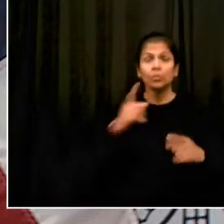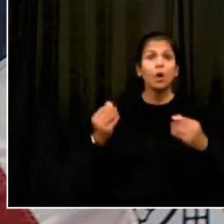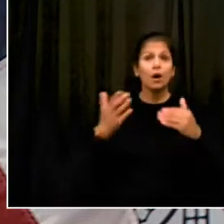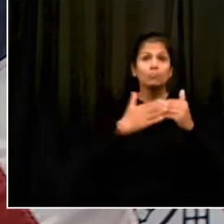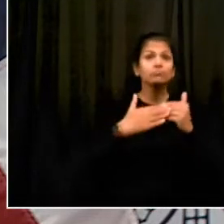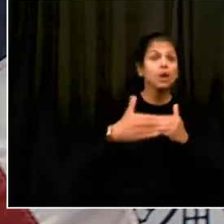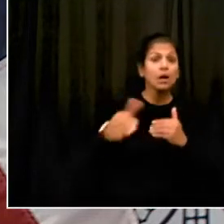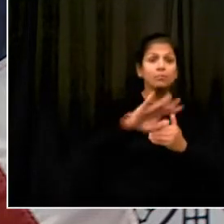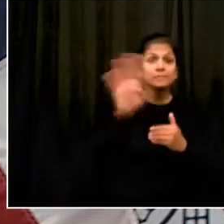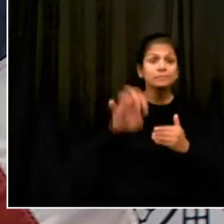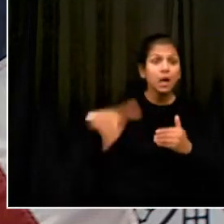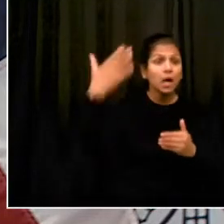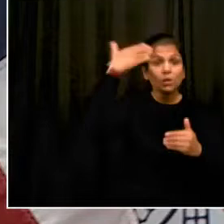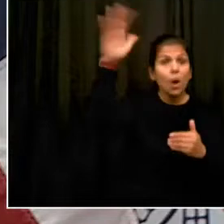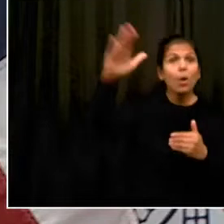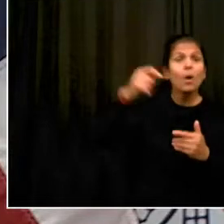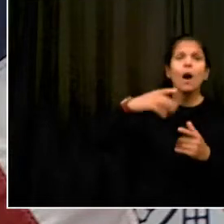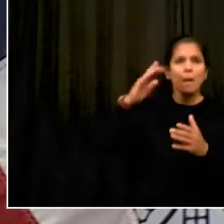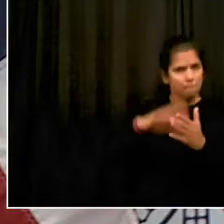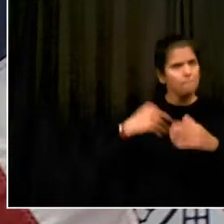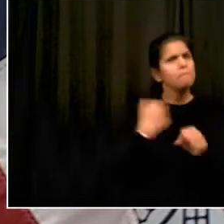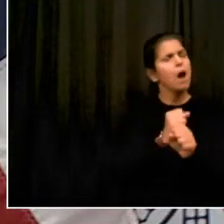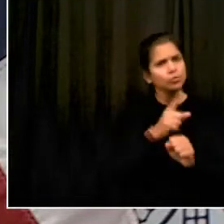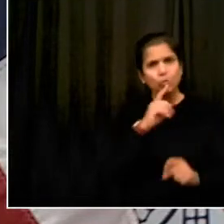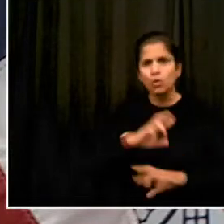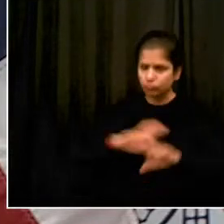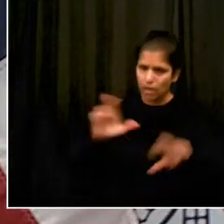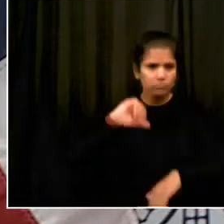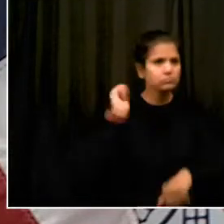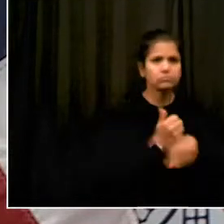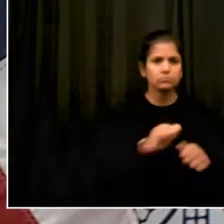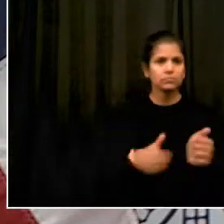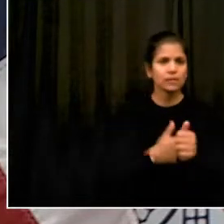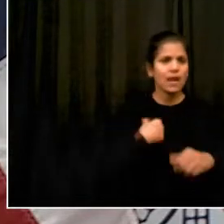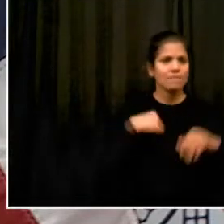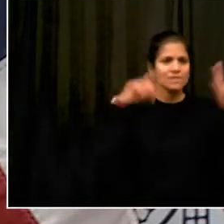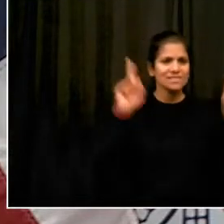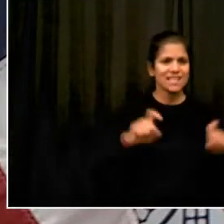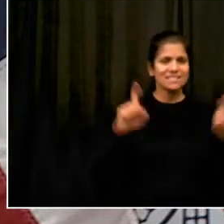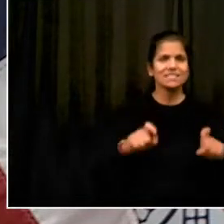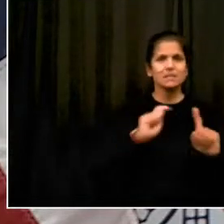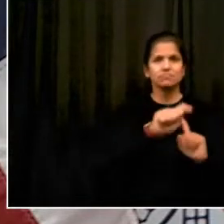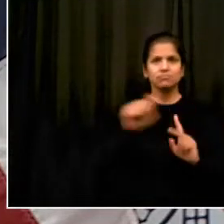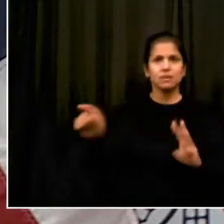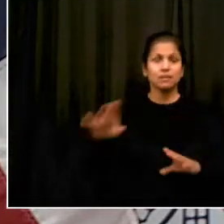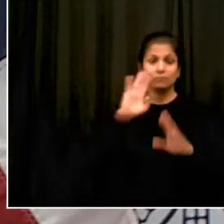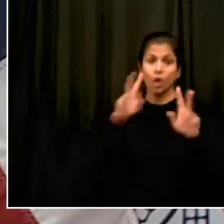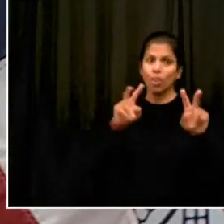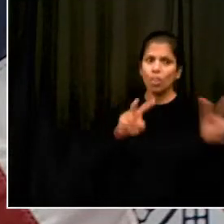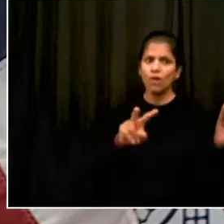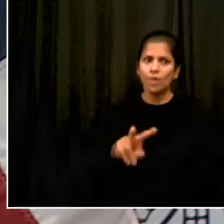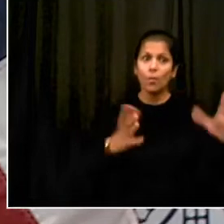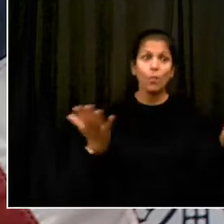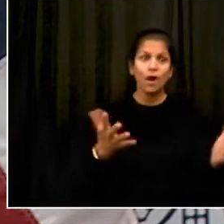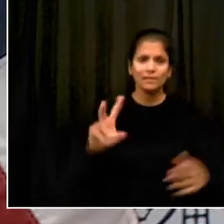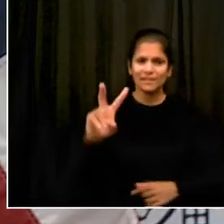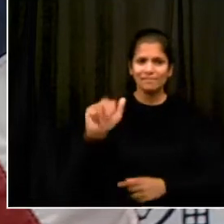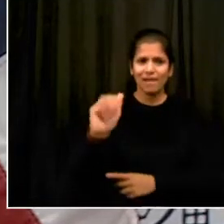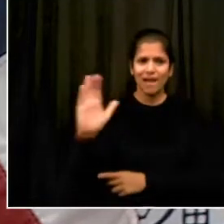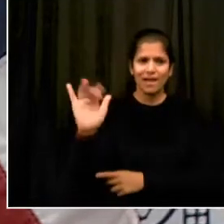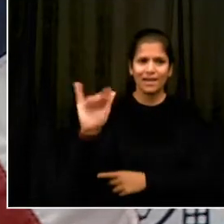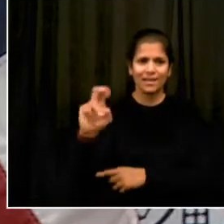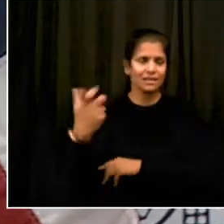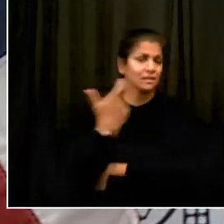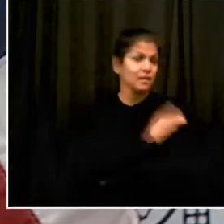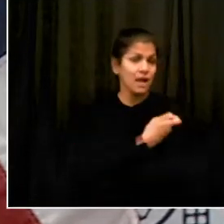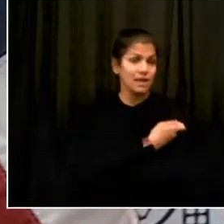the whole reality for all of us. Here to speak about why this is so important and how we are going to make it